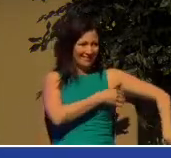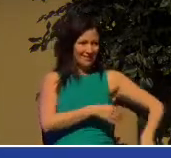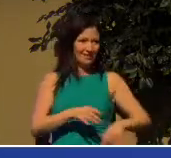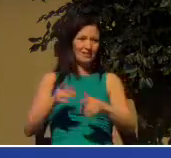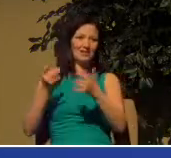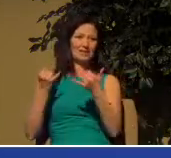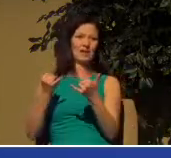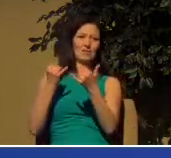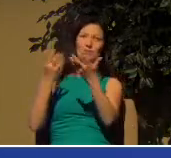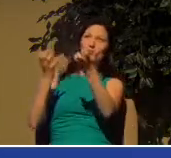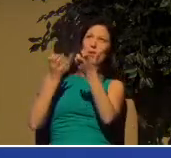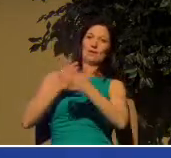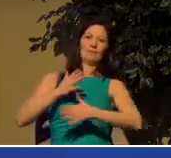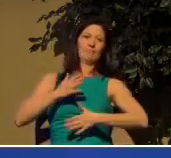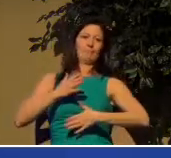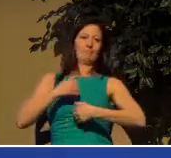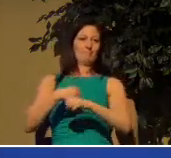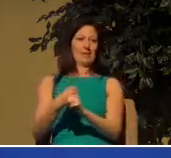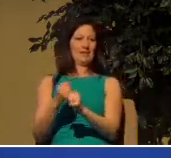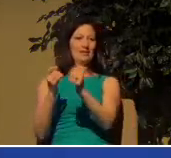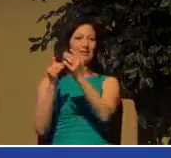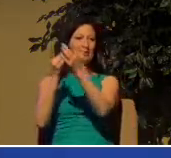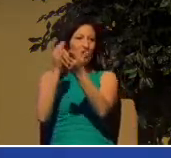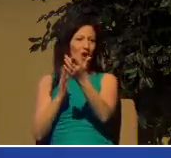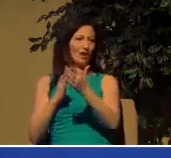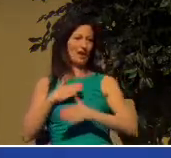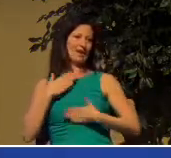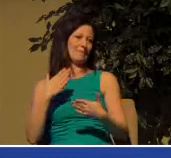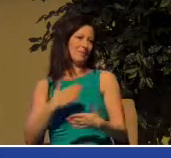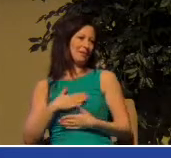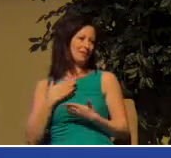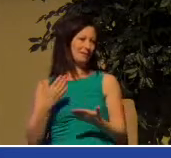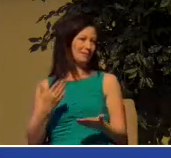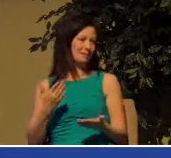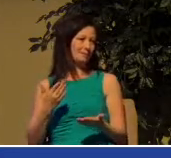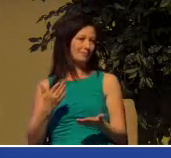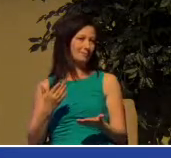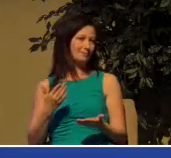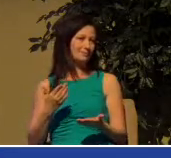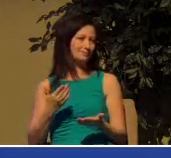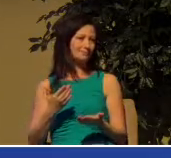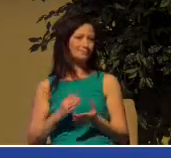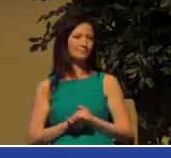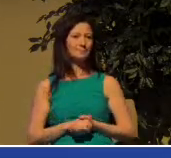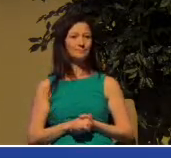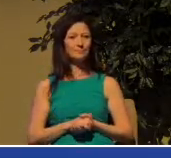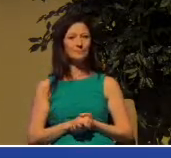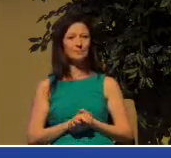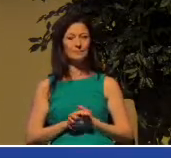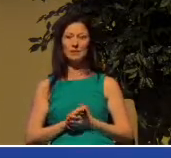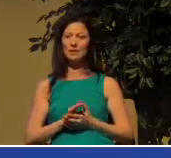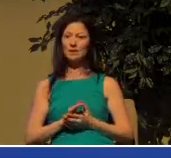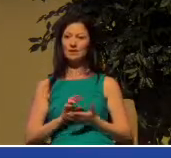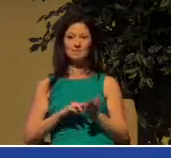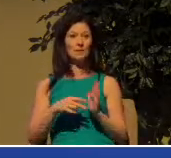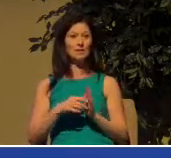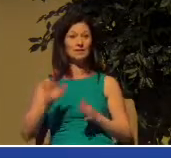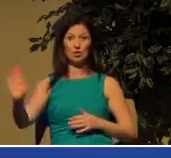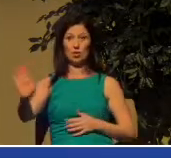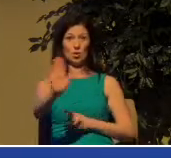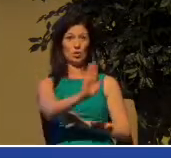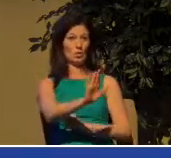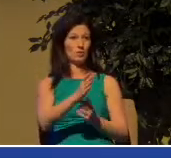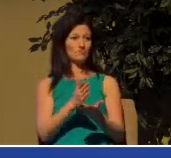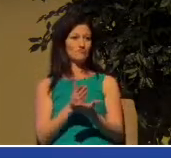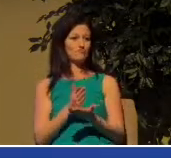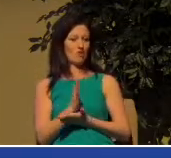a Christian. It is to be a colony of heaven on earth, and it is your right when by